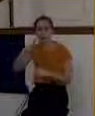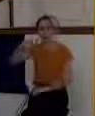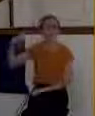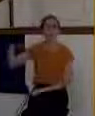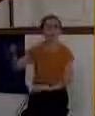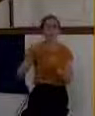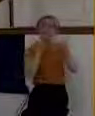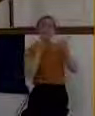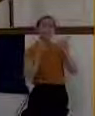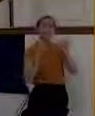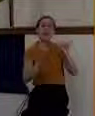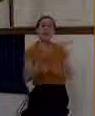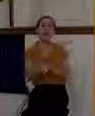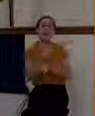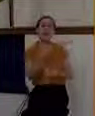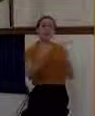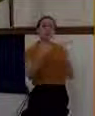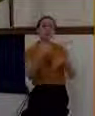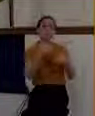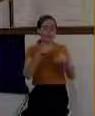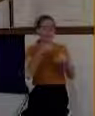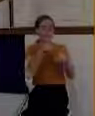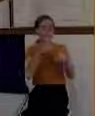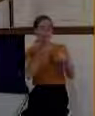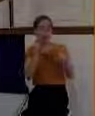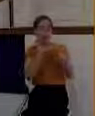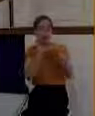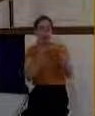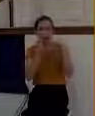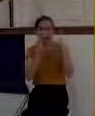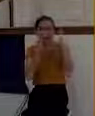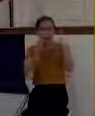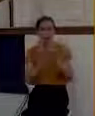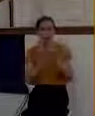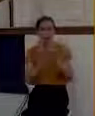word of God was his profession. Yet he abused it by